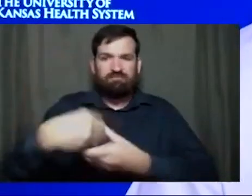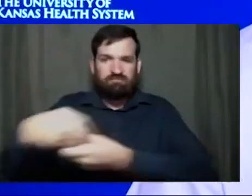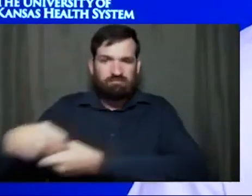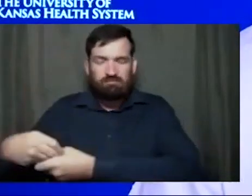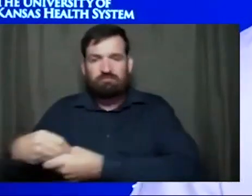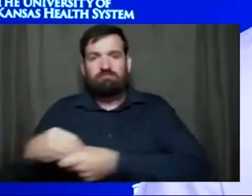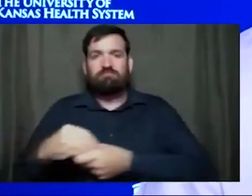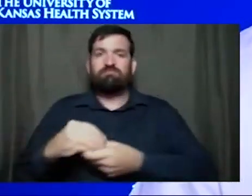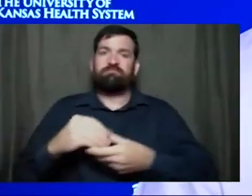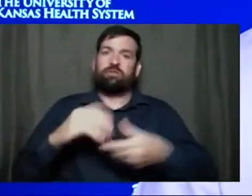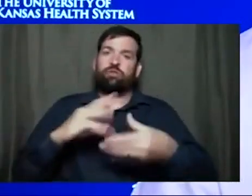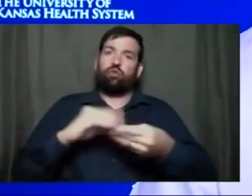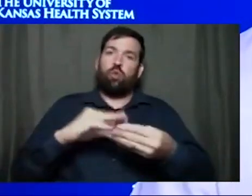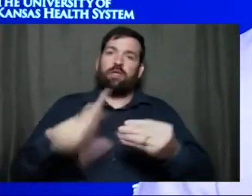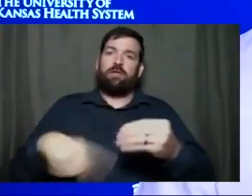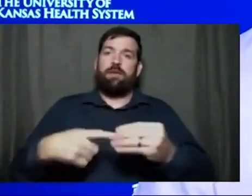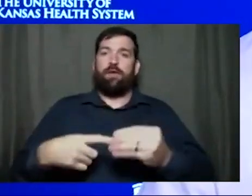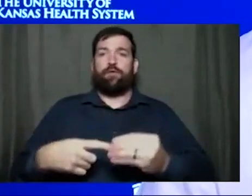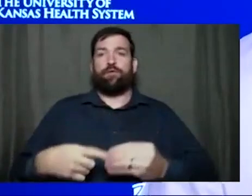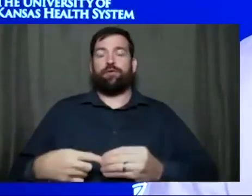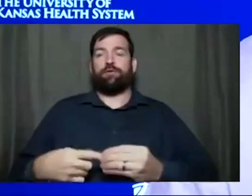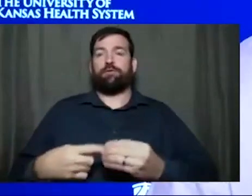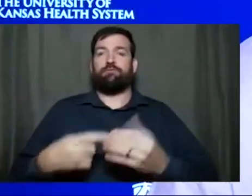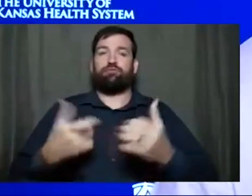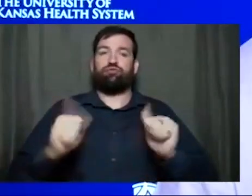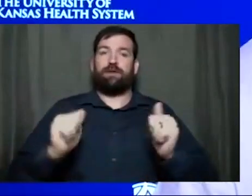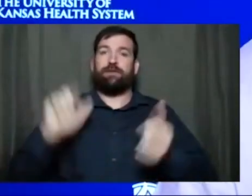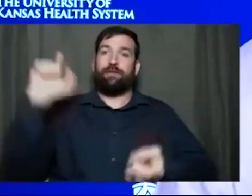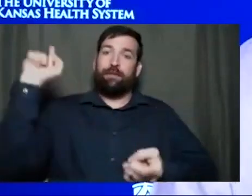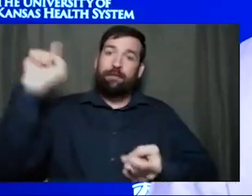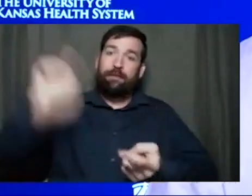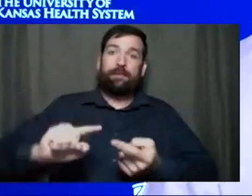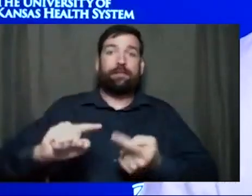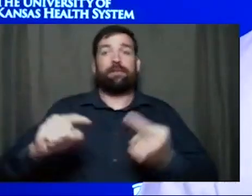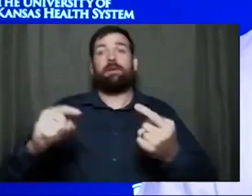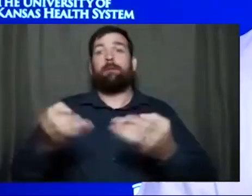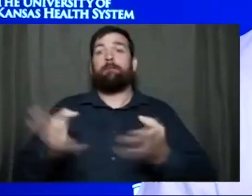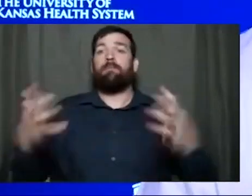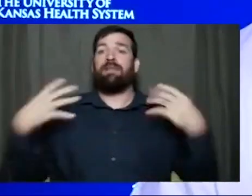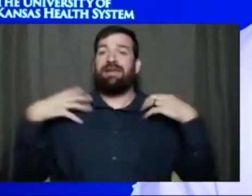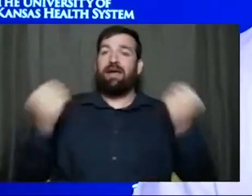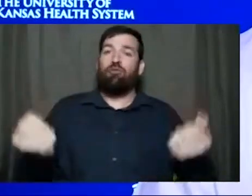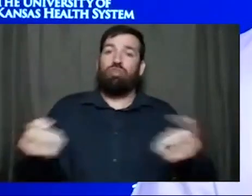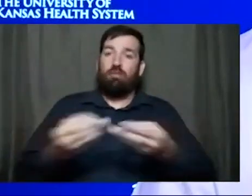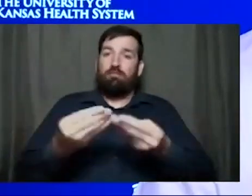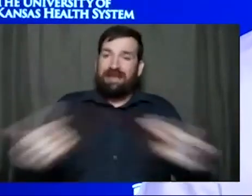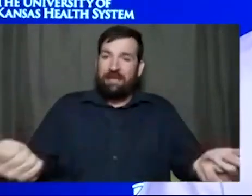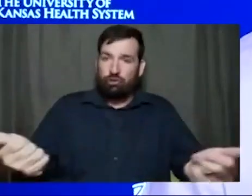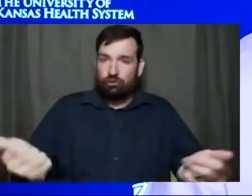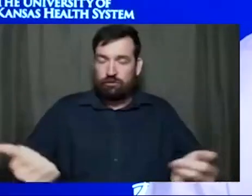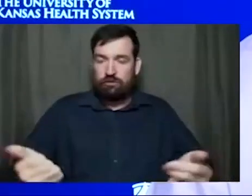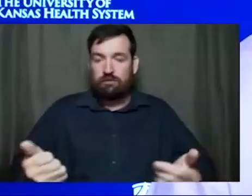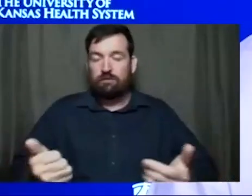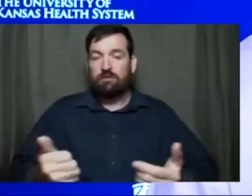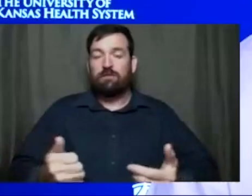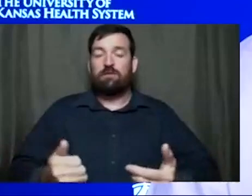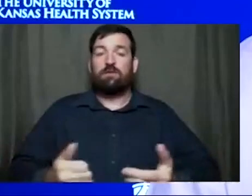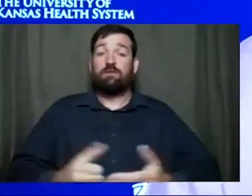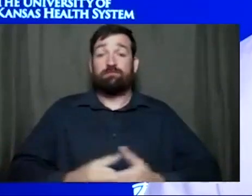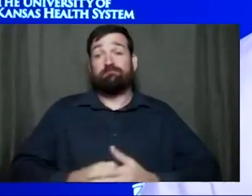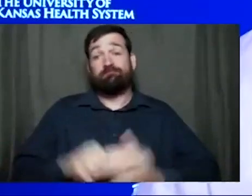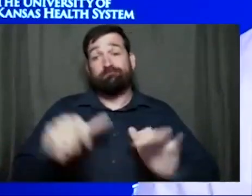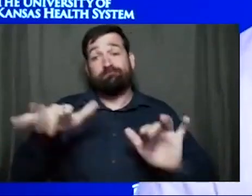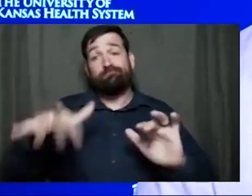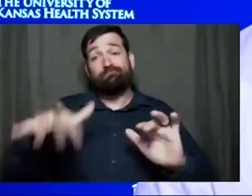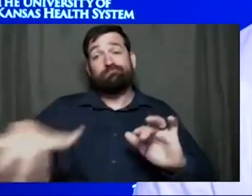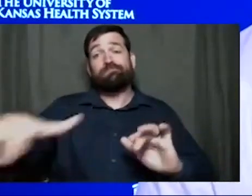further measures to reduce public health mitigation strategies and things of that nature. So, it is out there, but I think